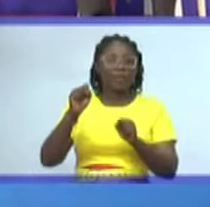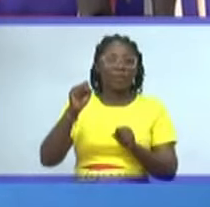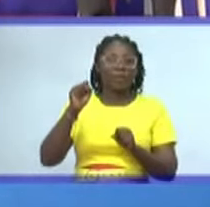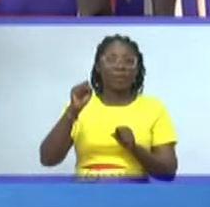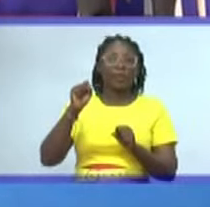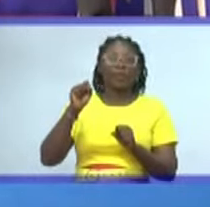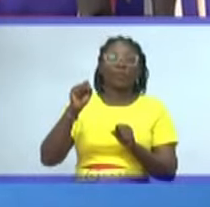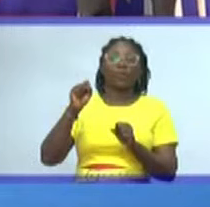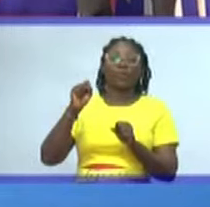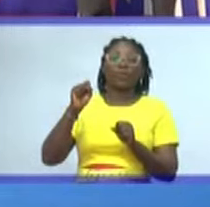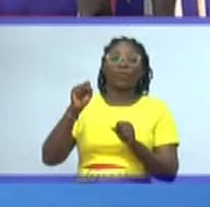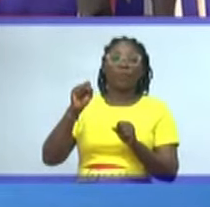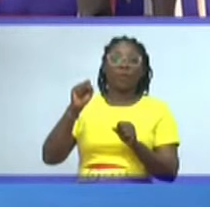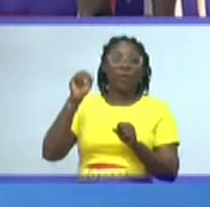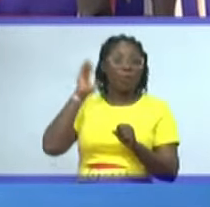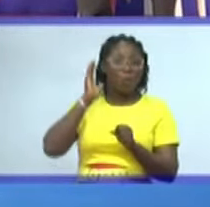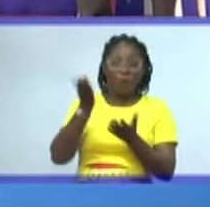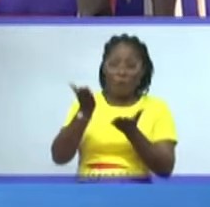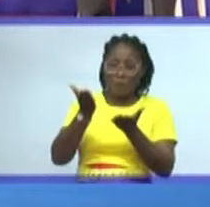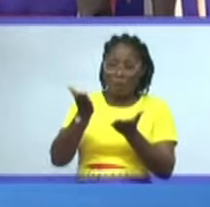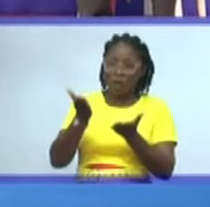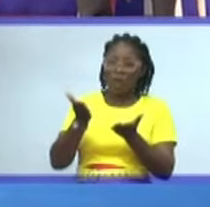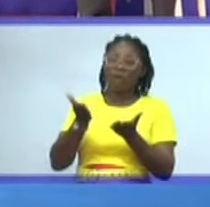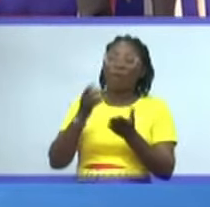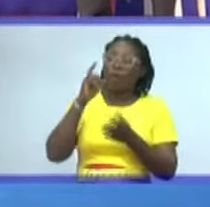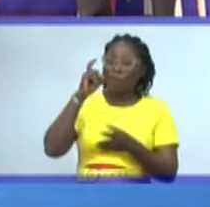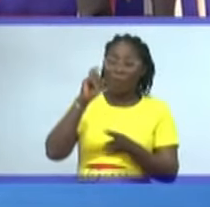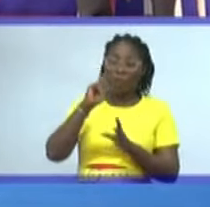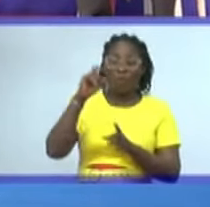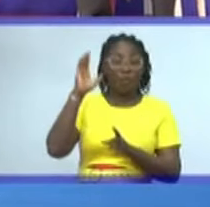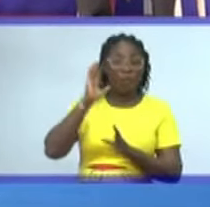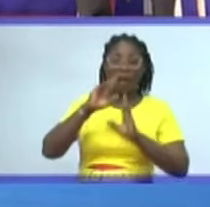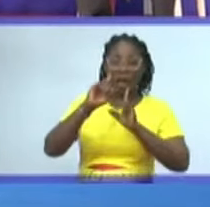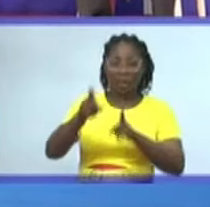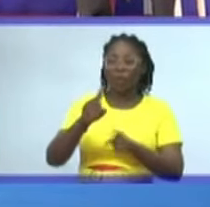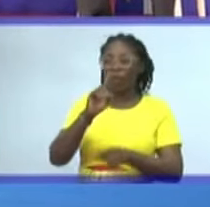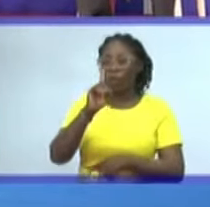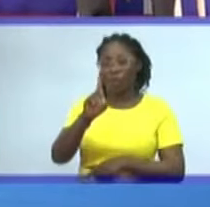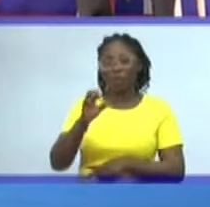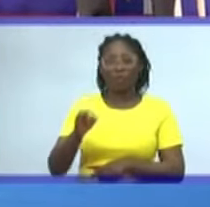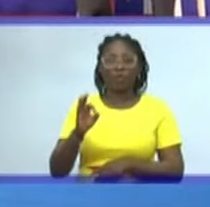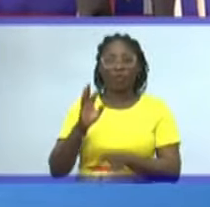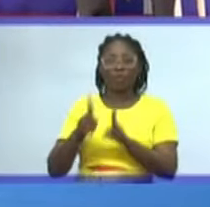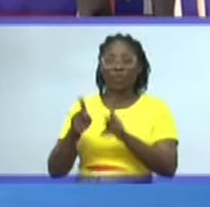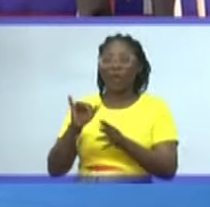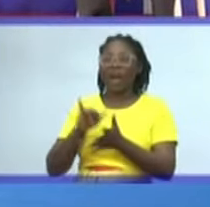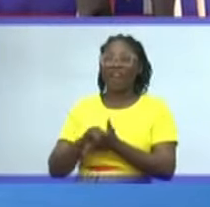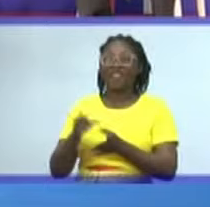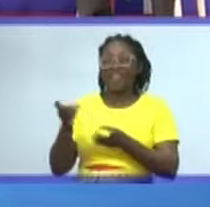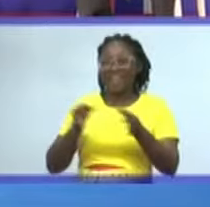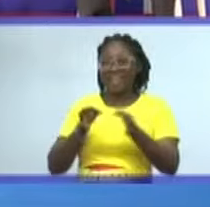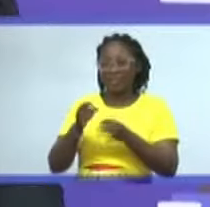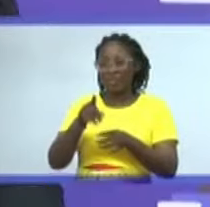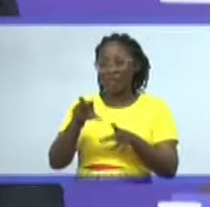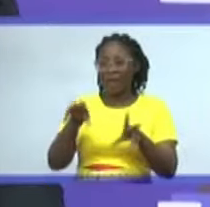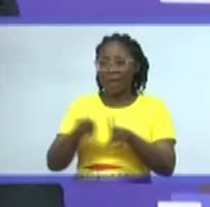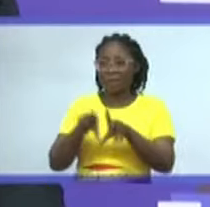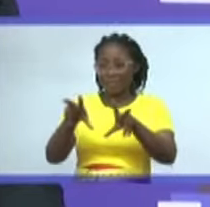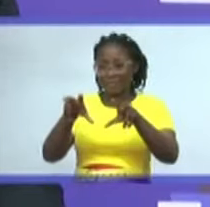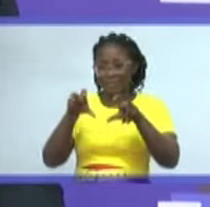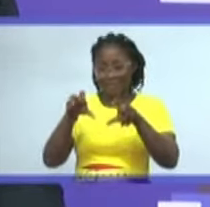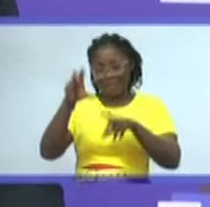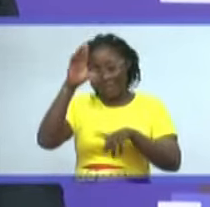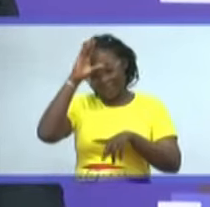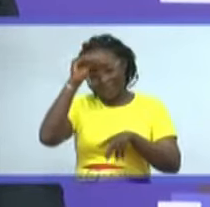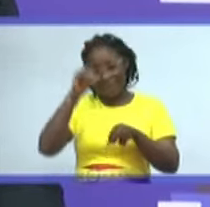would like you to comment on. One of your opponents has described you as a stingy man in one of the campaigns,